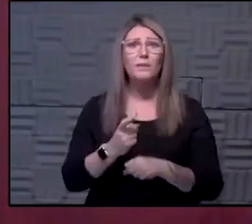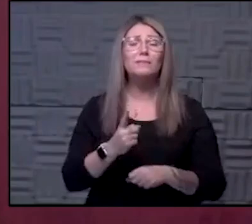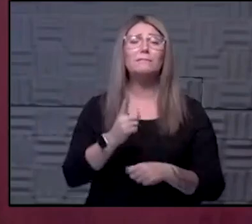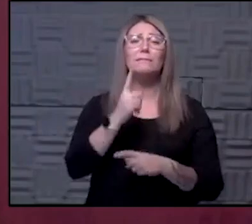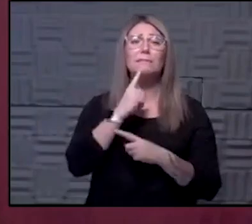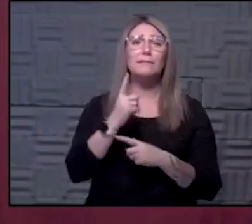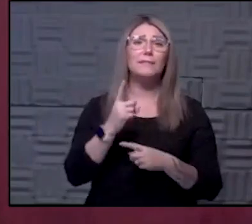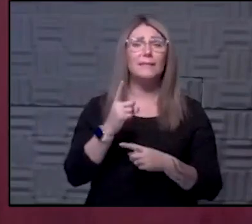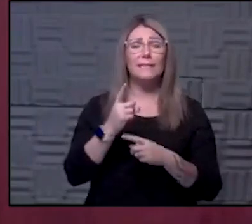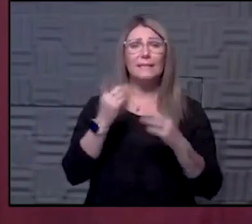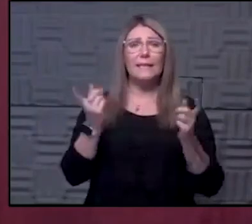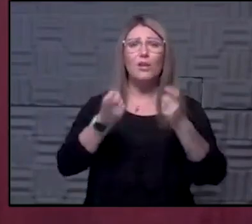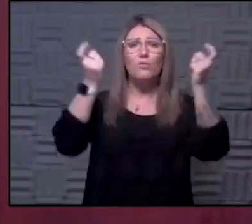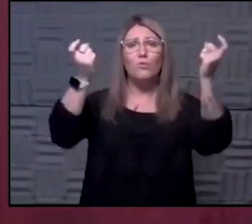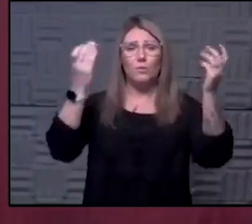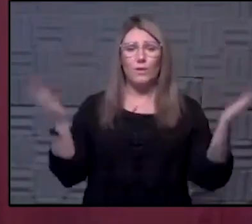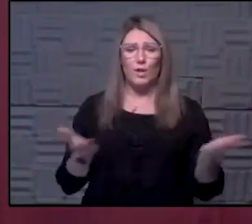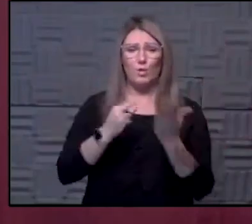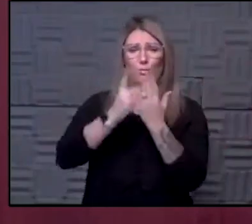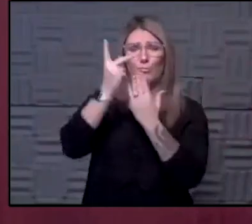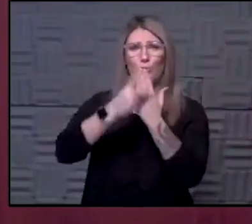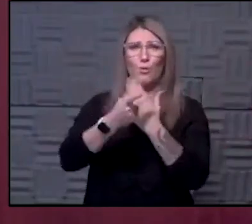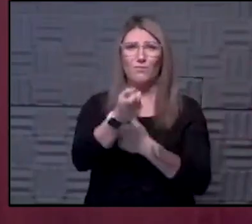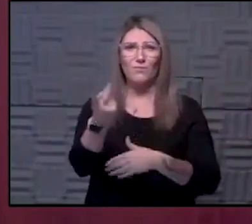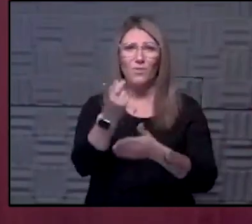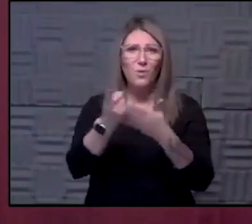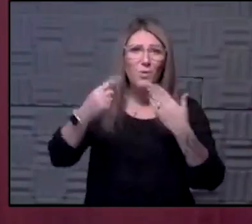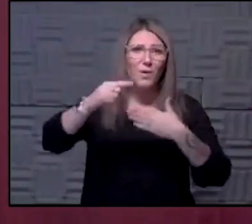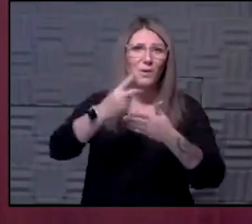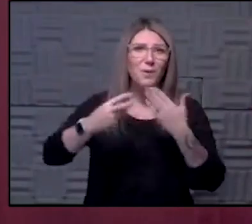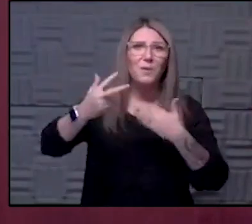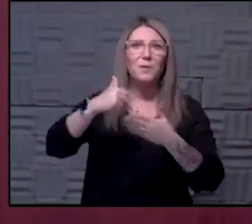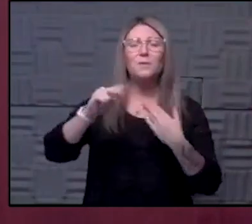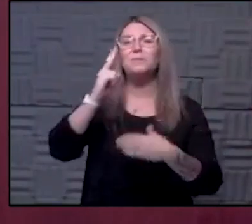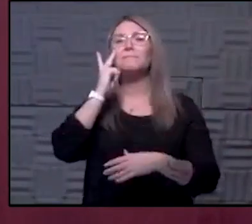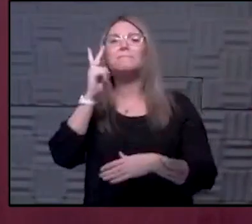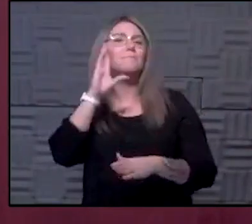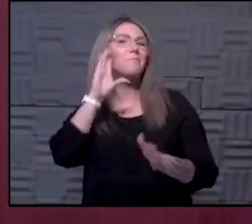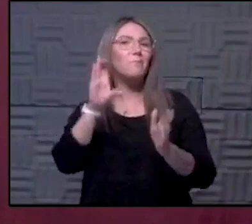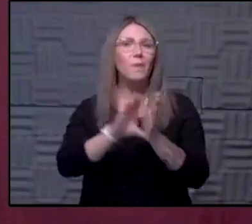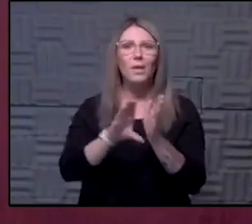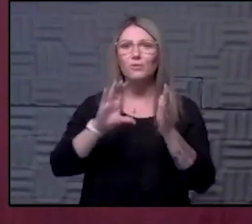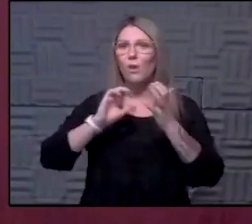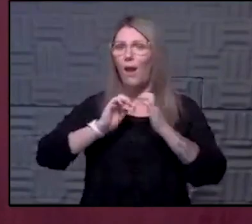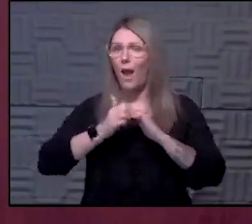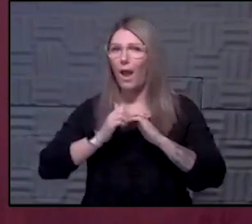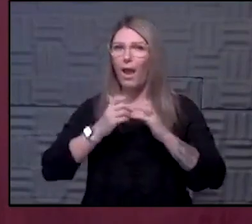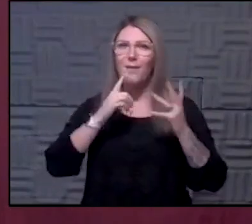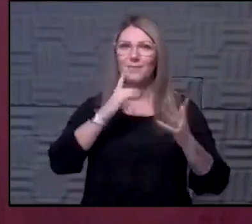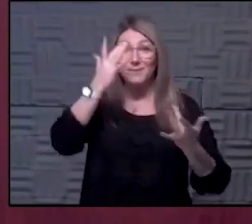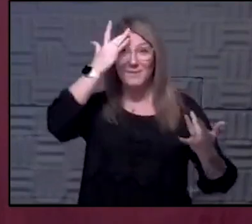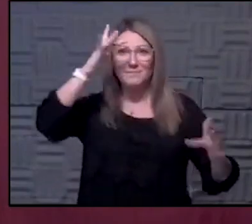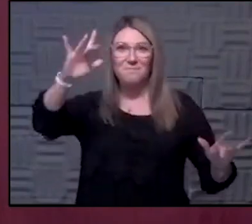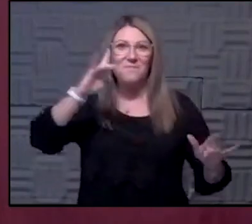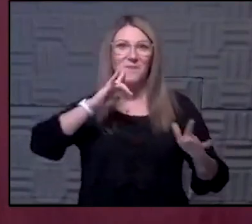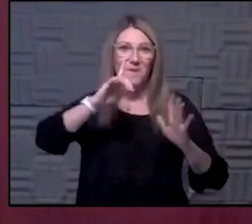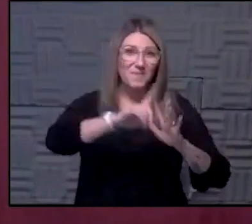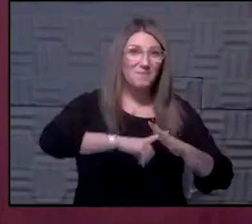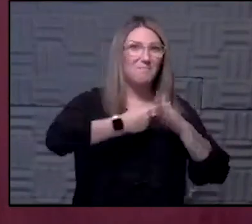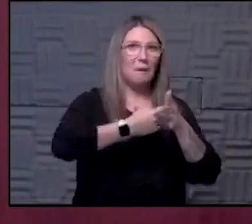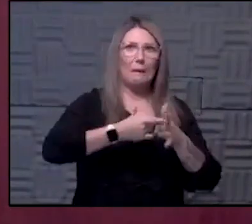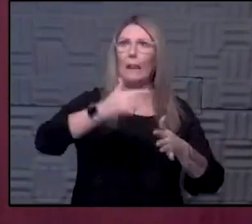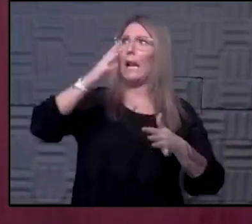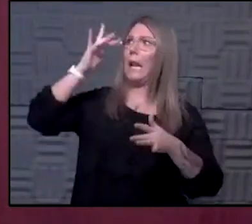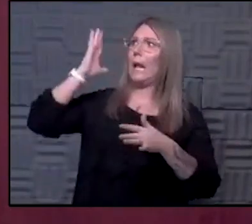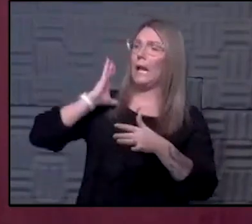anniversary program here in a few weeks. I think you're going to probably see pictures of how smart we were at the very beginning when